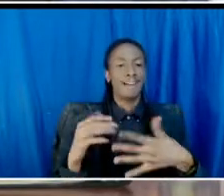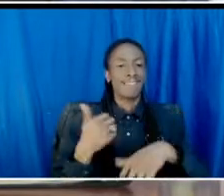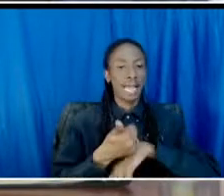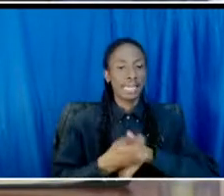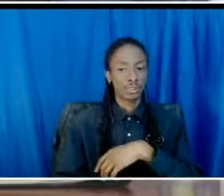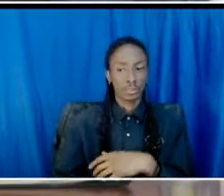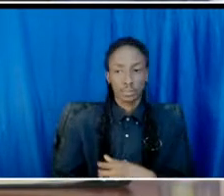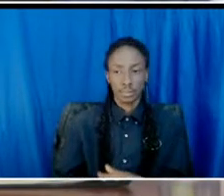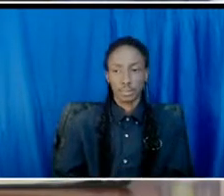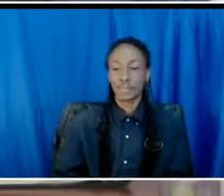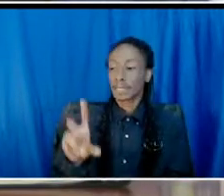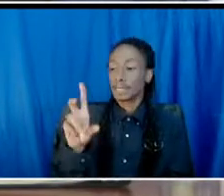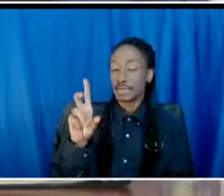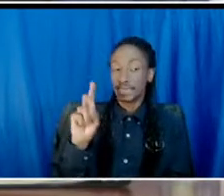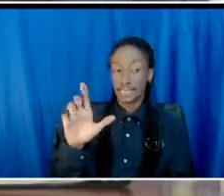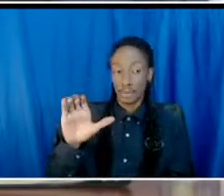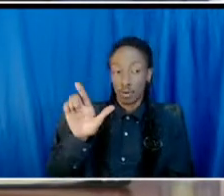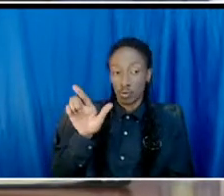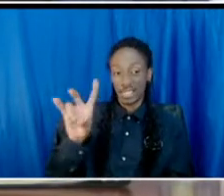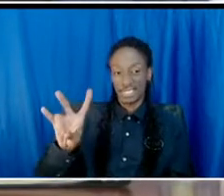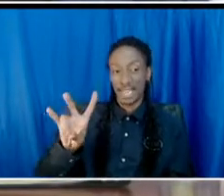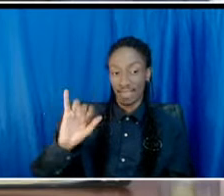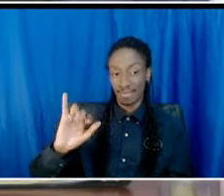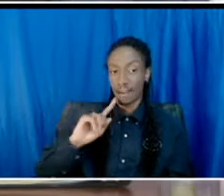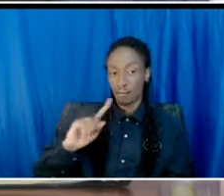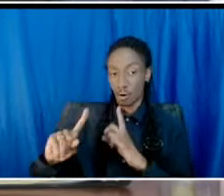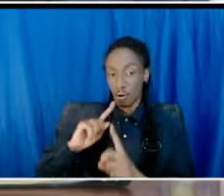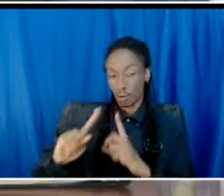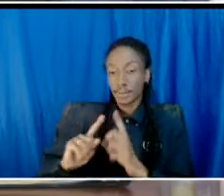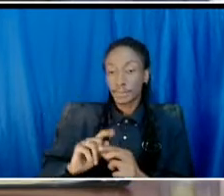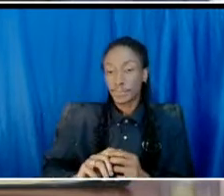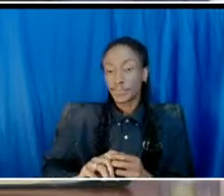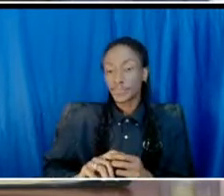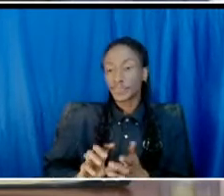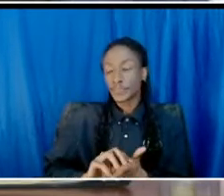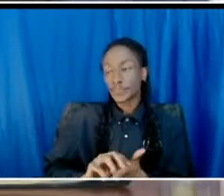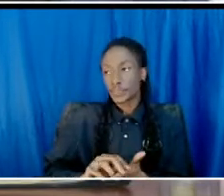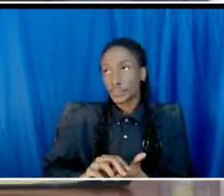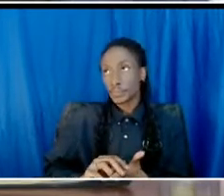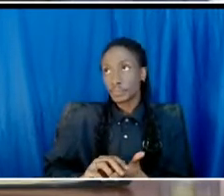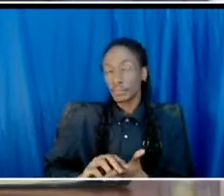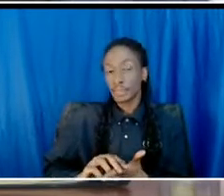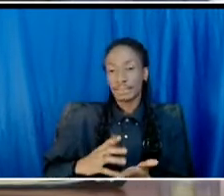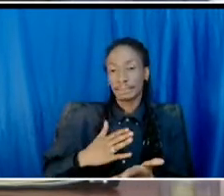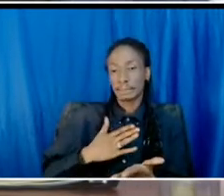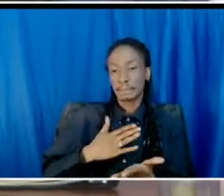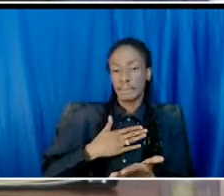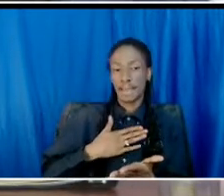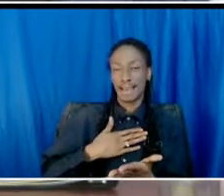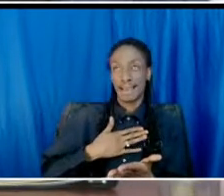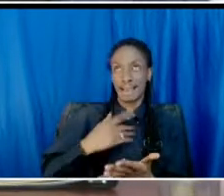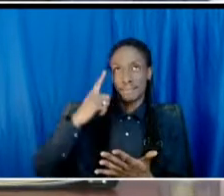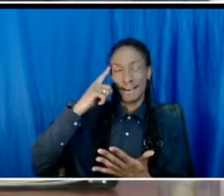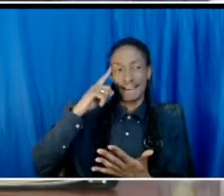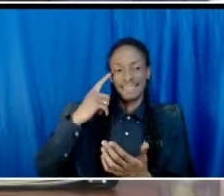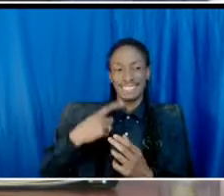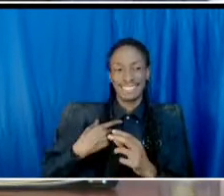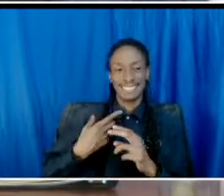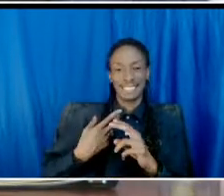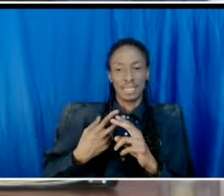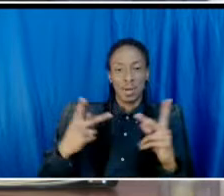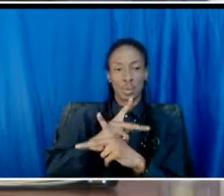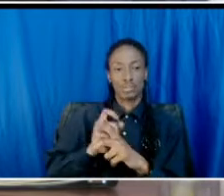December 27th conversation was, in my mind, an escalation of the earlier conversations. As